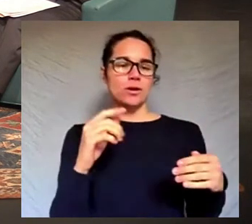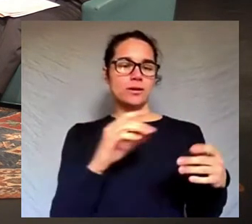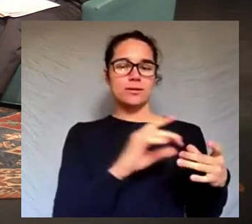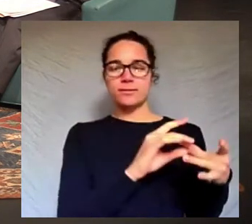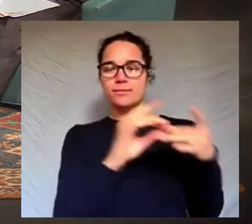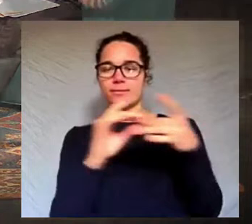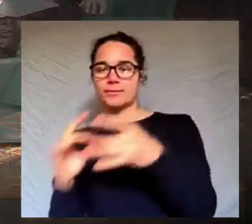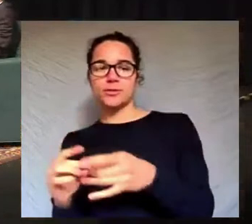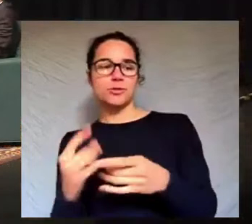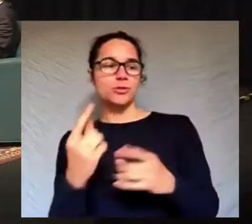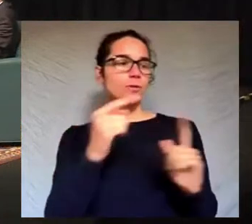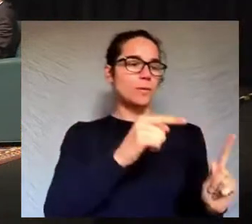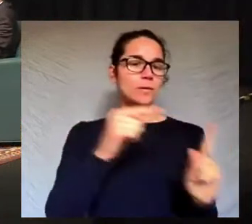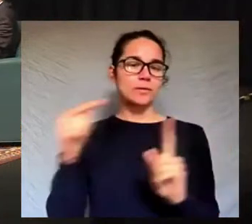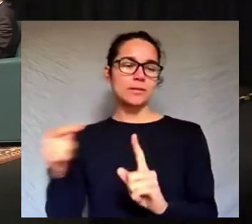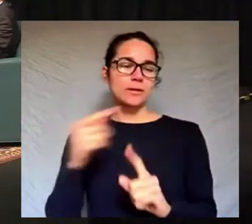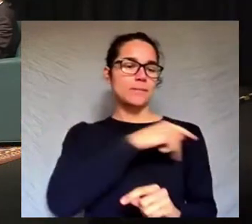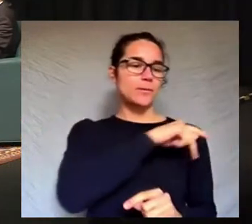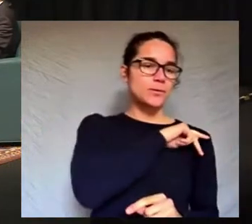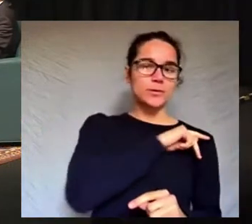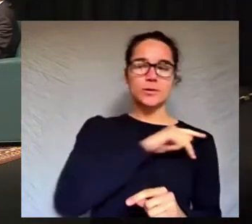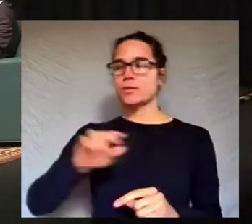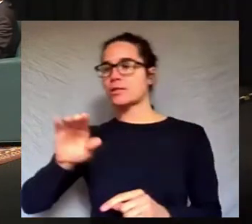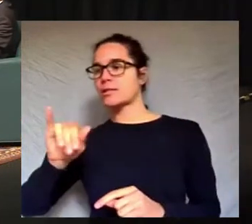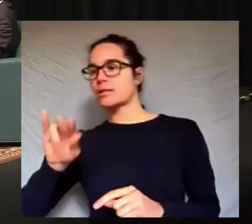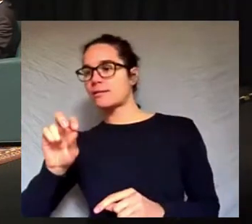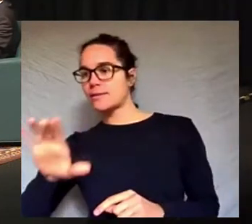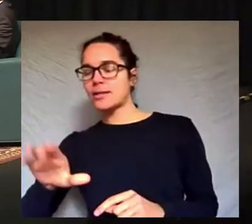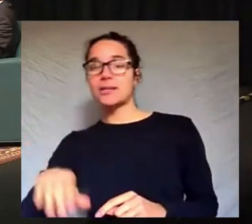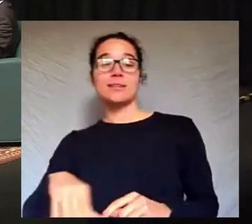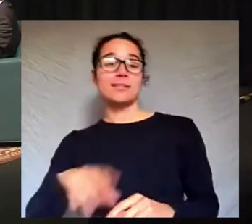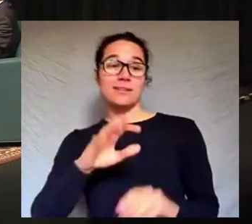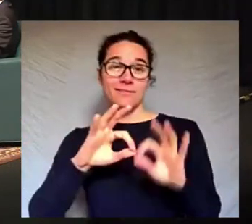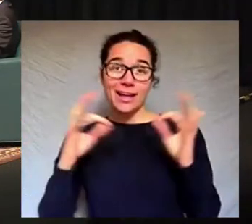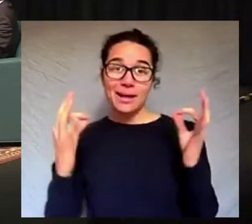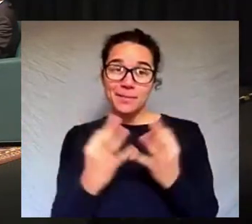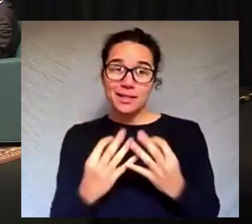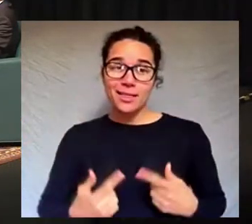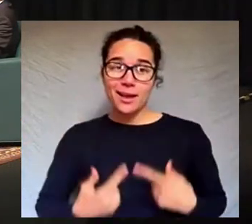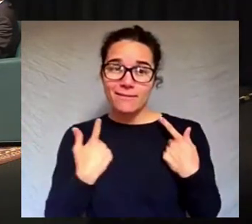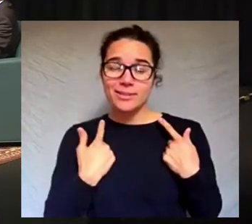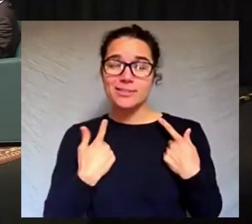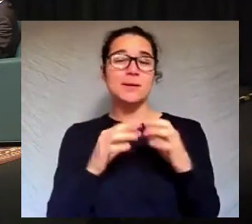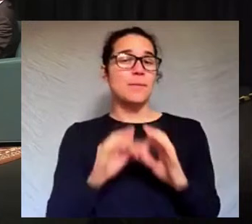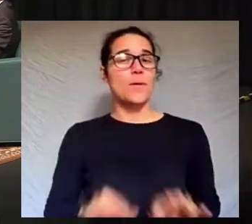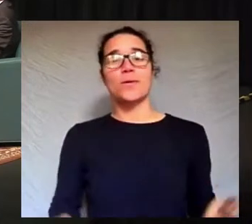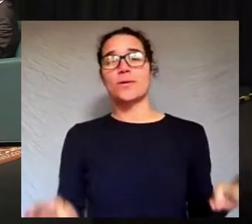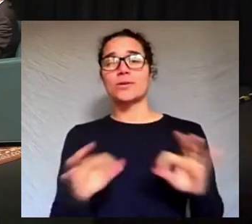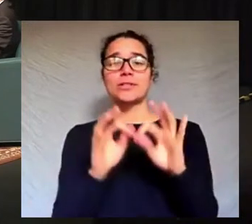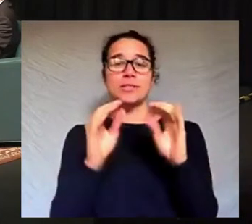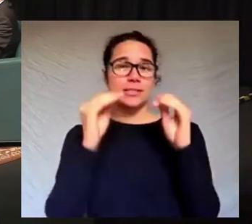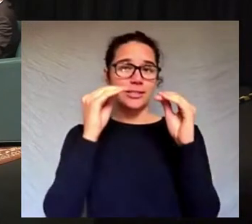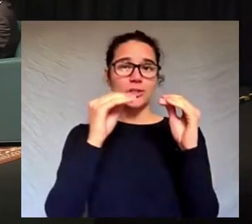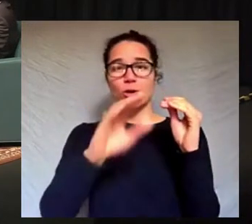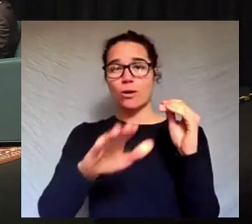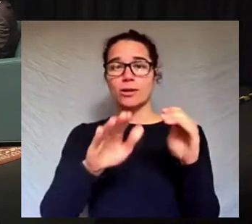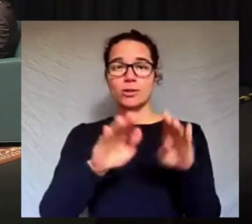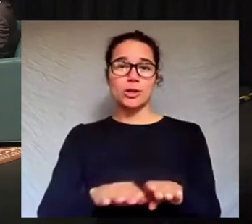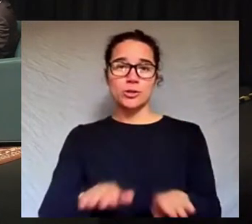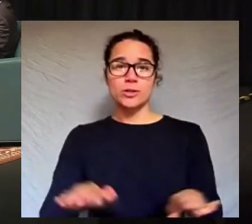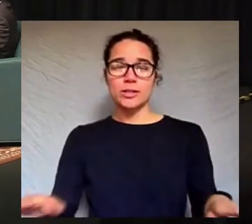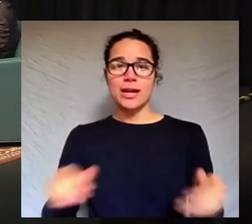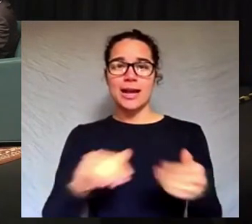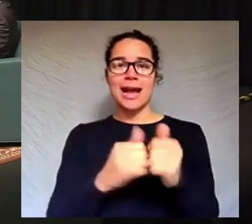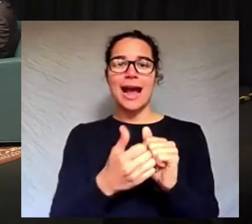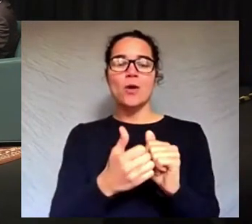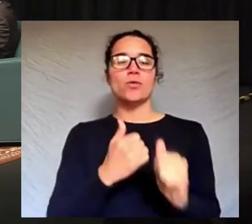the personal and the civic, about how just in family life you found it important to be able to teach your children how to